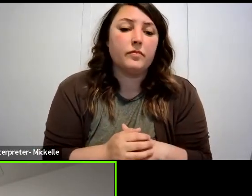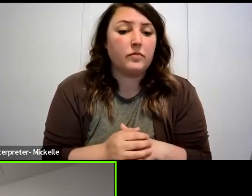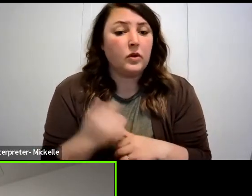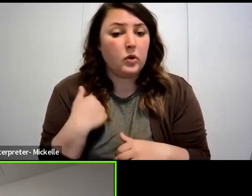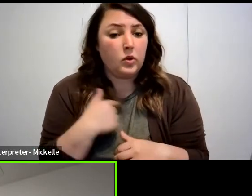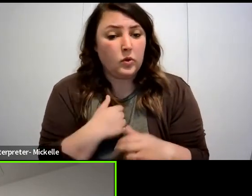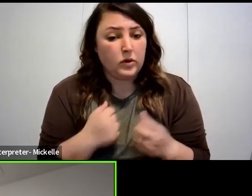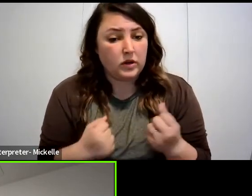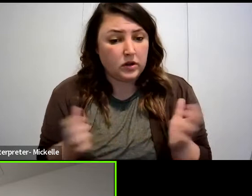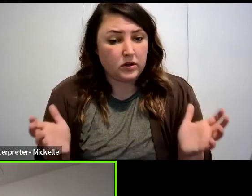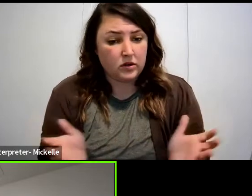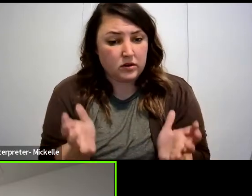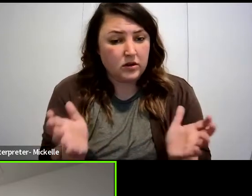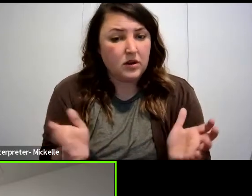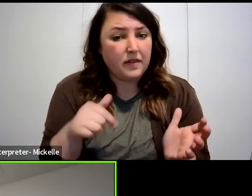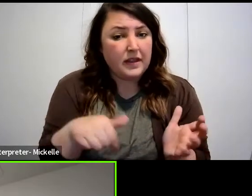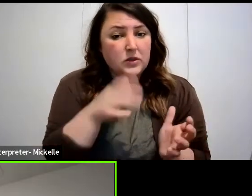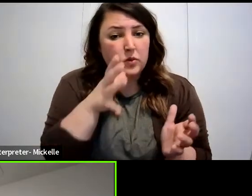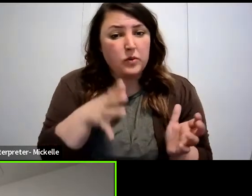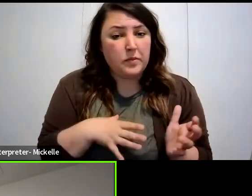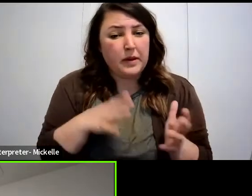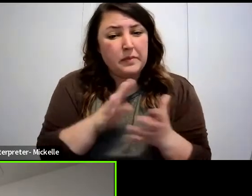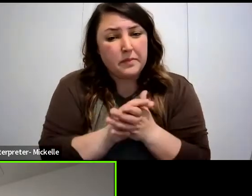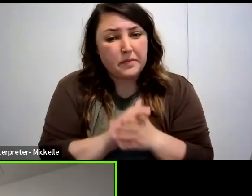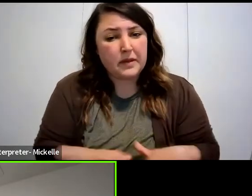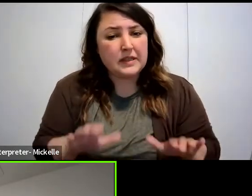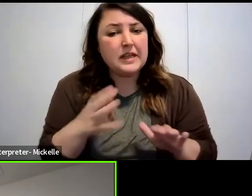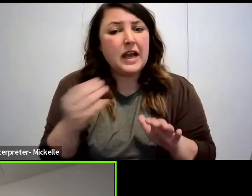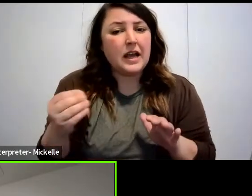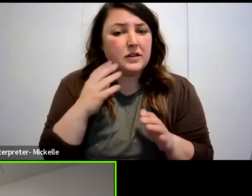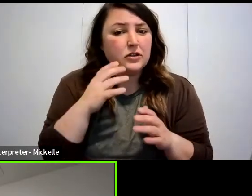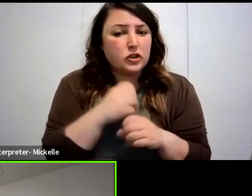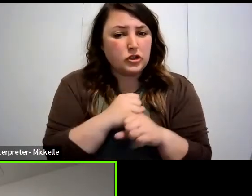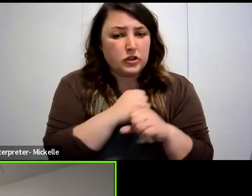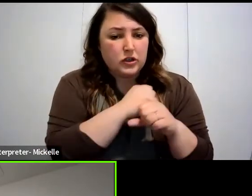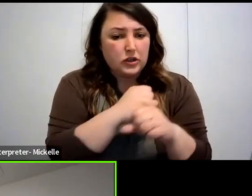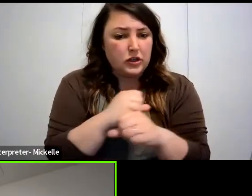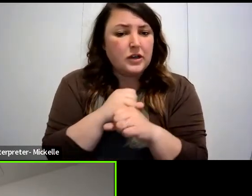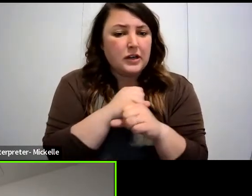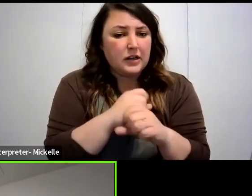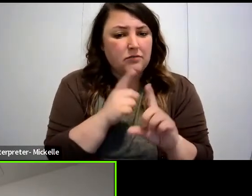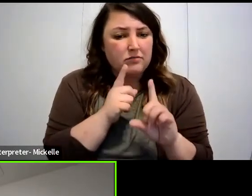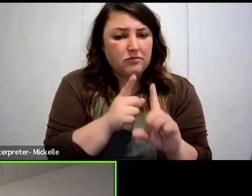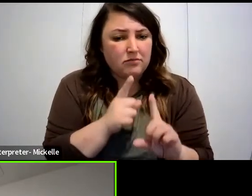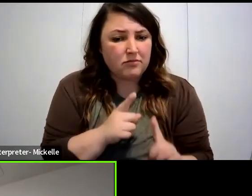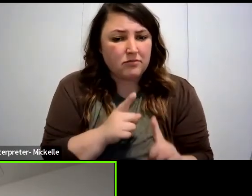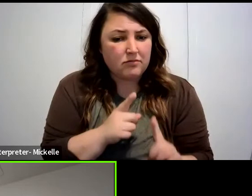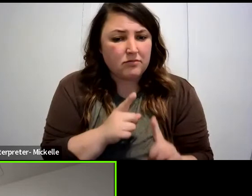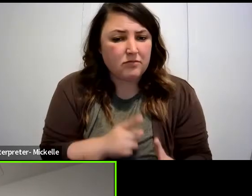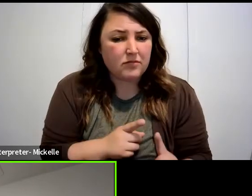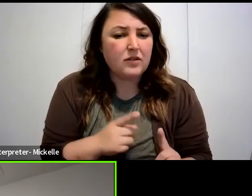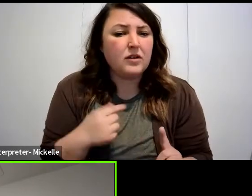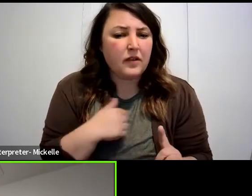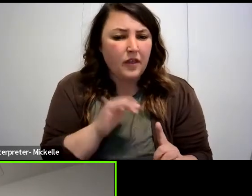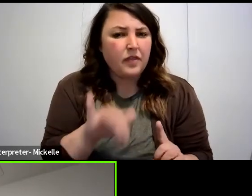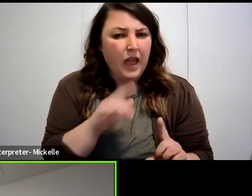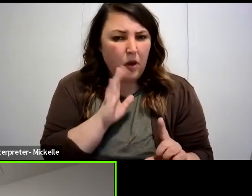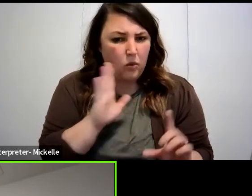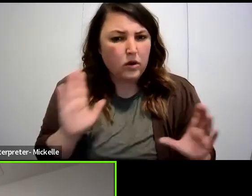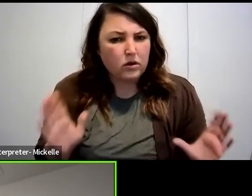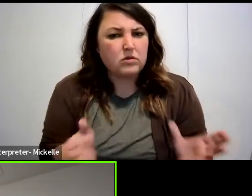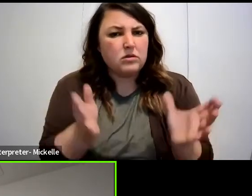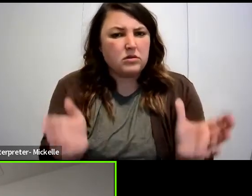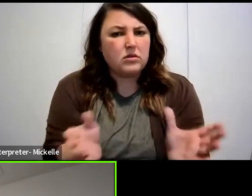peace and security agenda is one of the most important areas to contribute to increased gender equality.